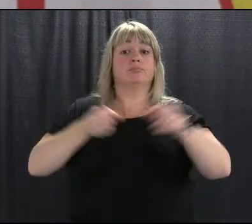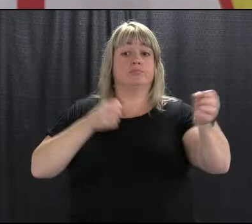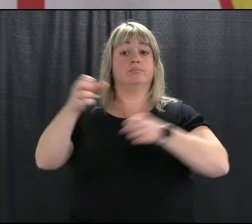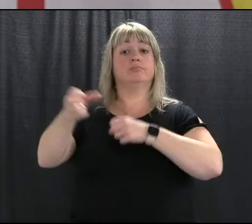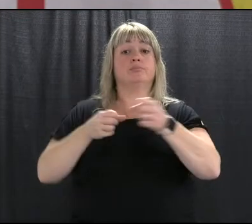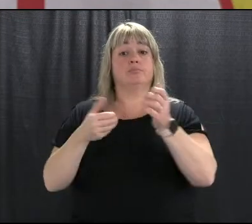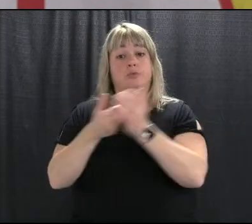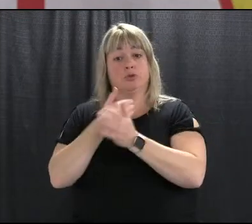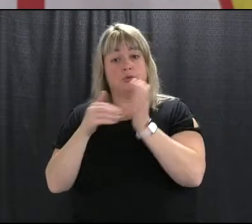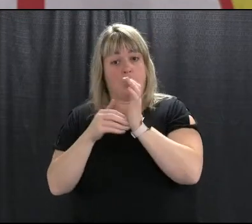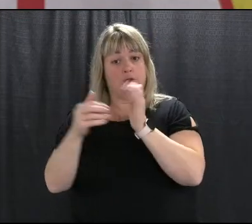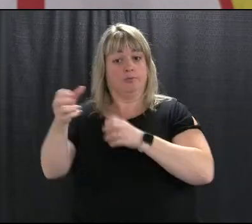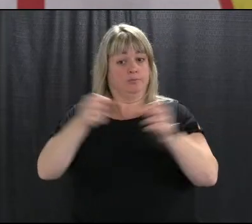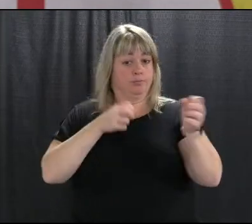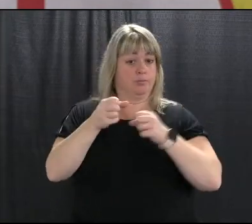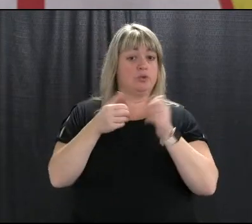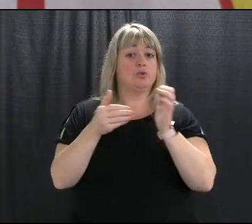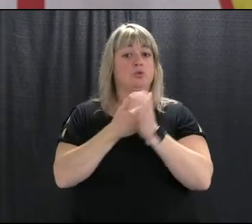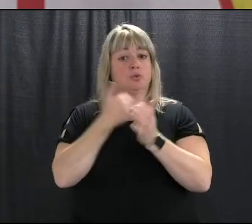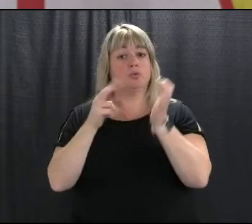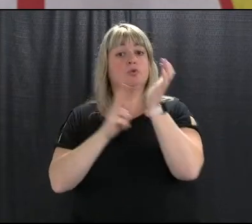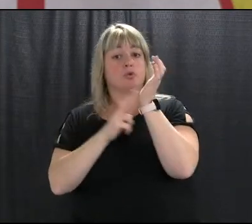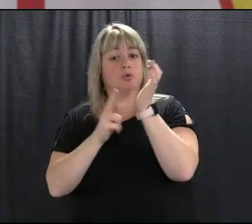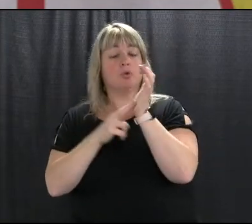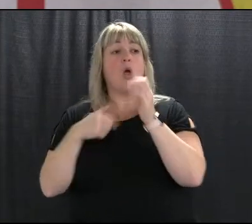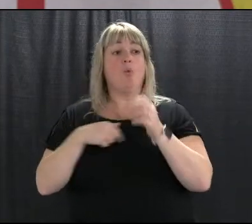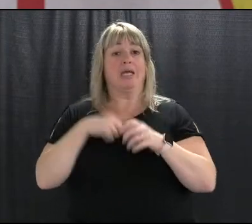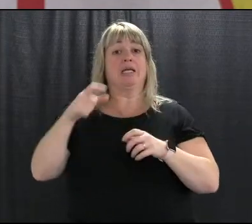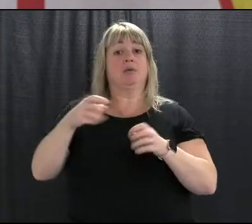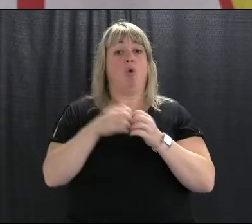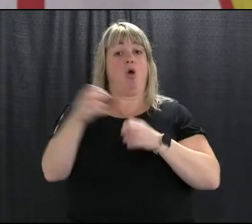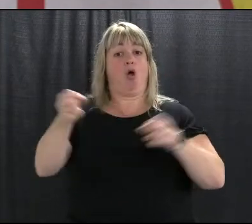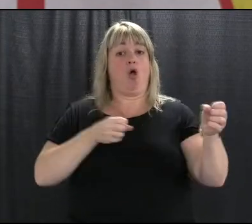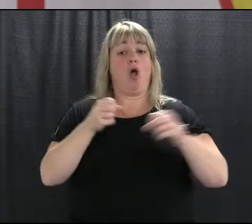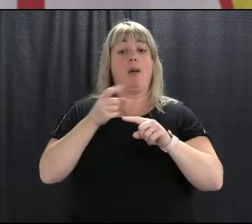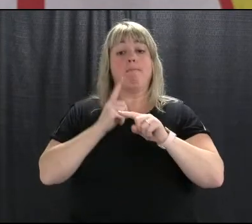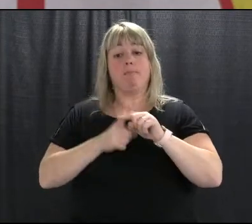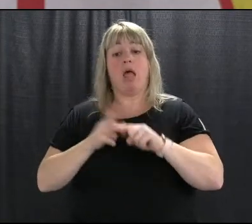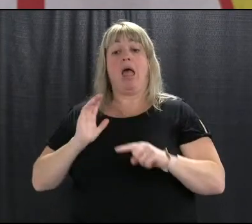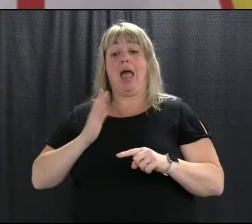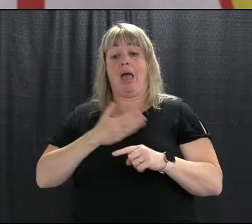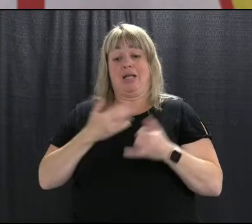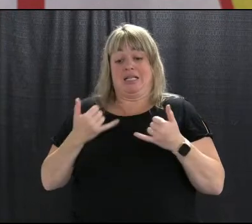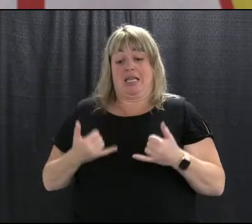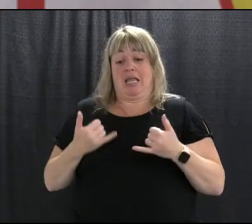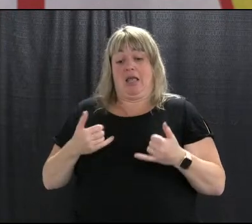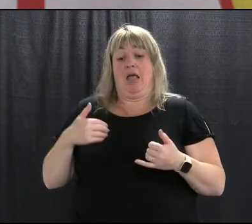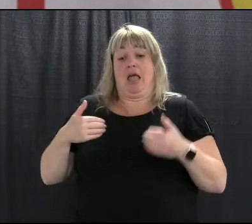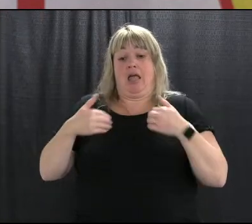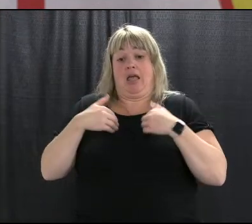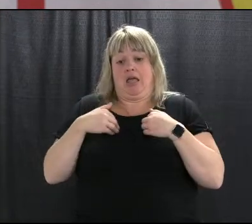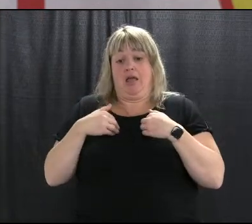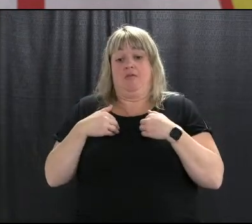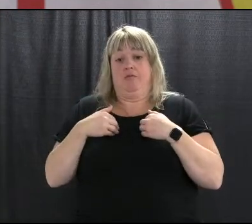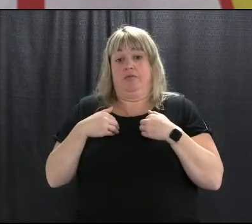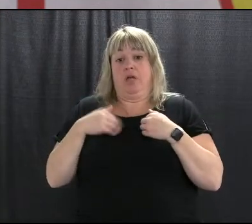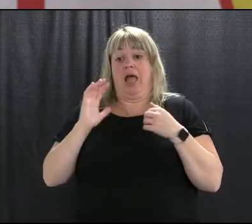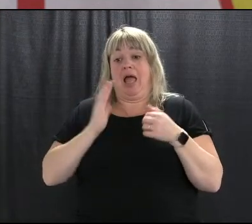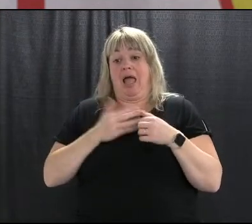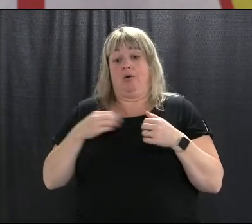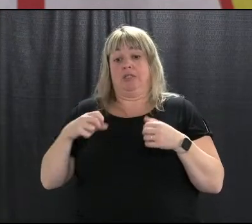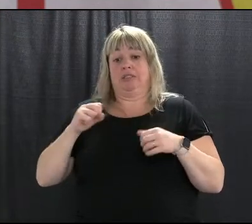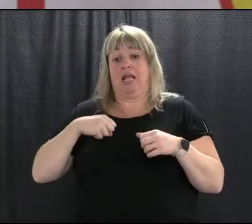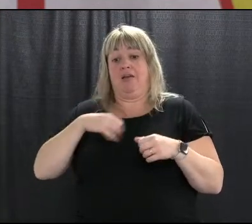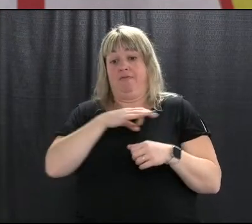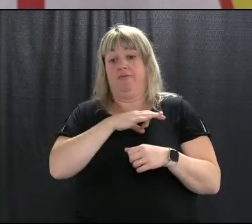We absolutely need recruitment, but we can also better manage the health professionals we